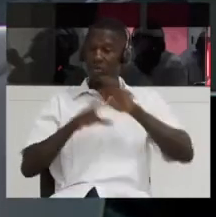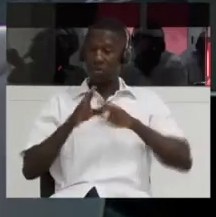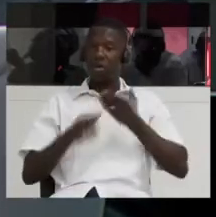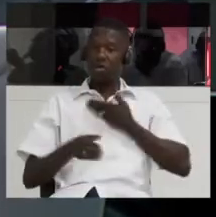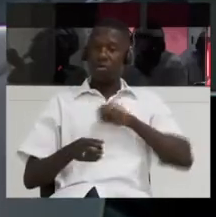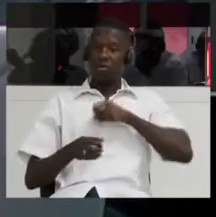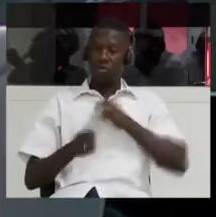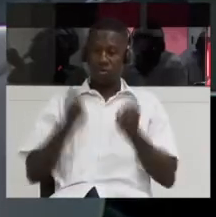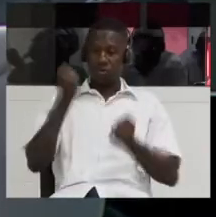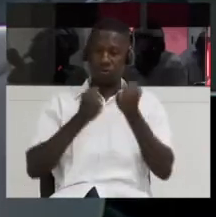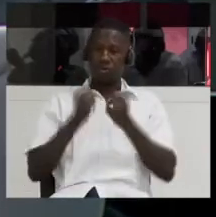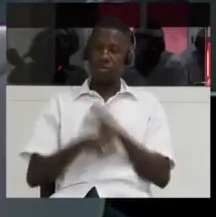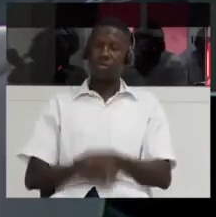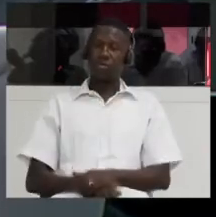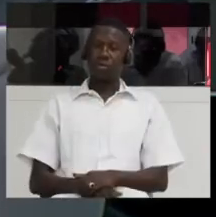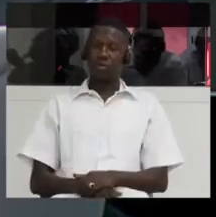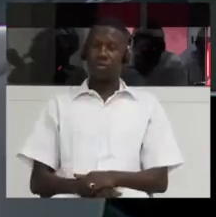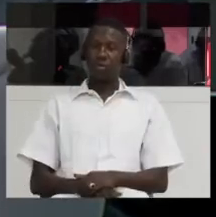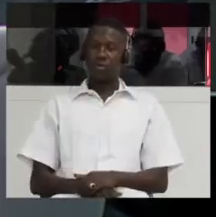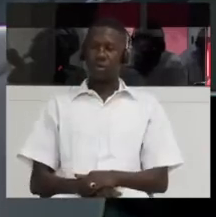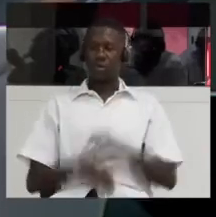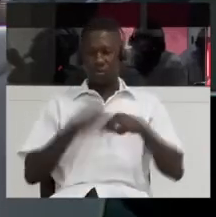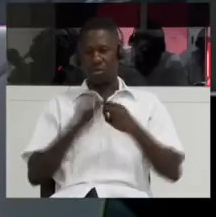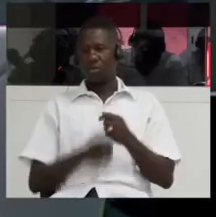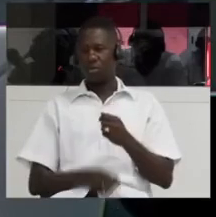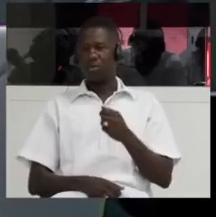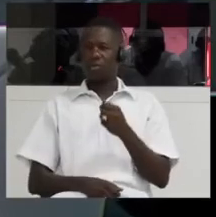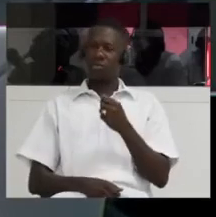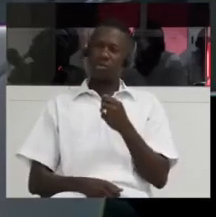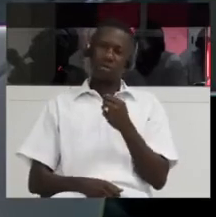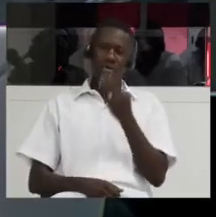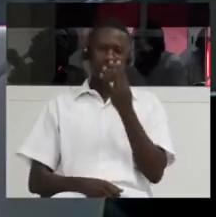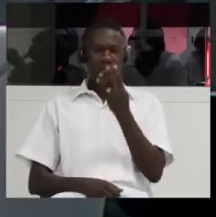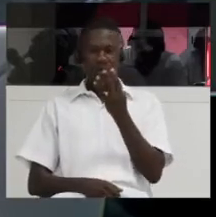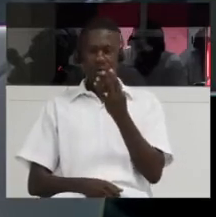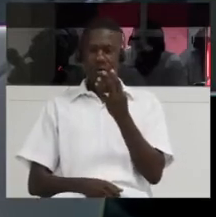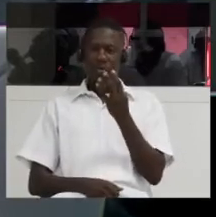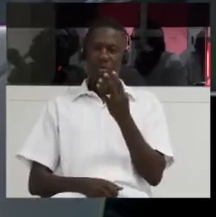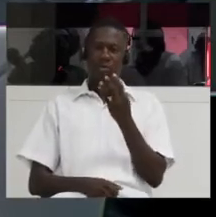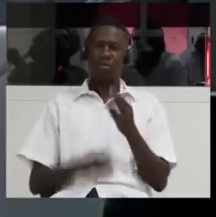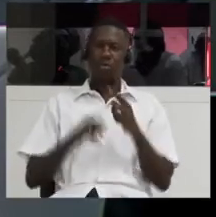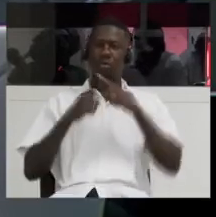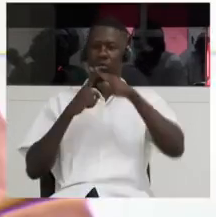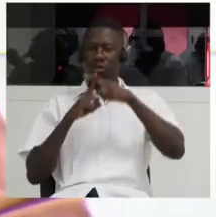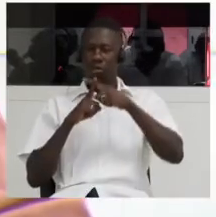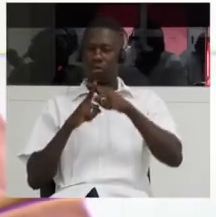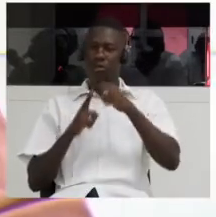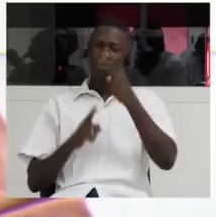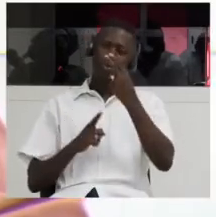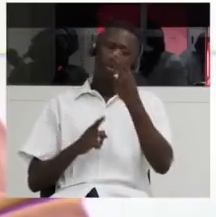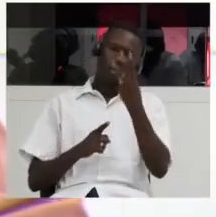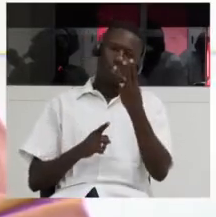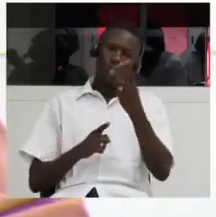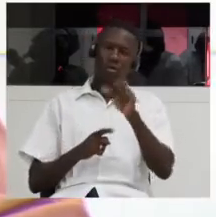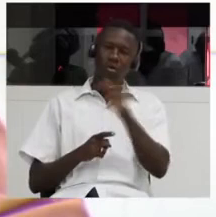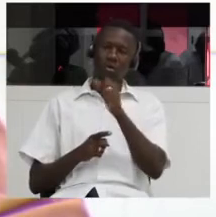4 vehicles for the right? council members, plus 2-3 other vehicles for the rest of the soldiers.